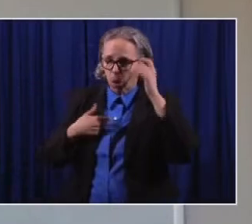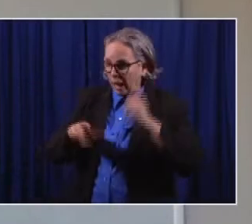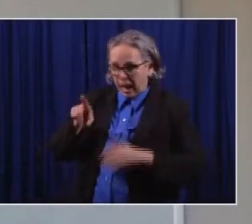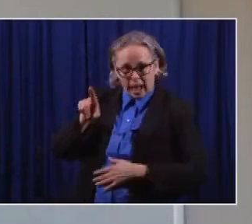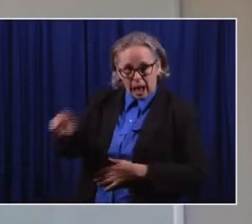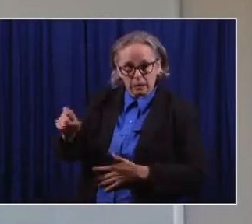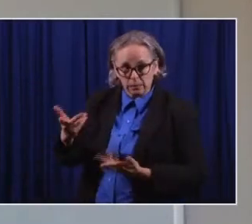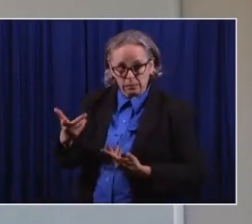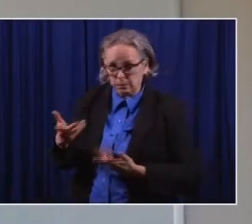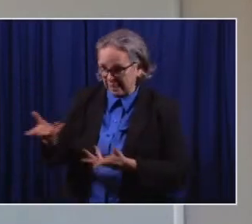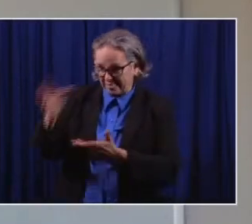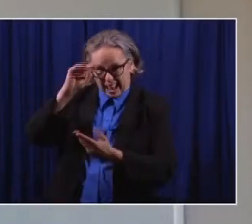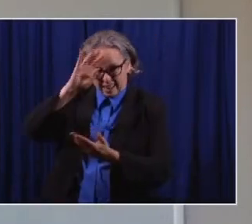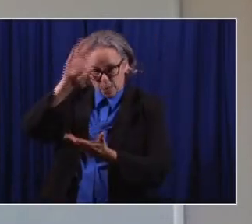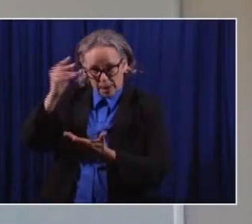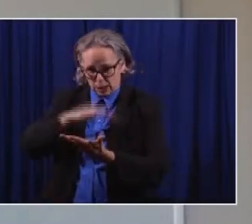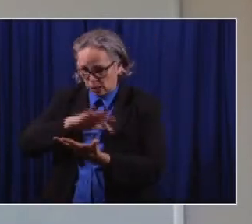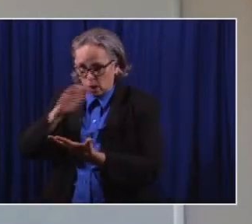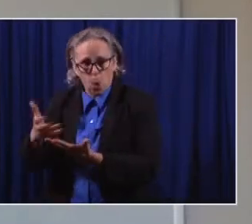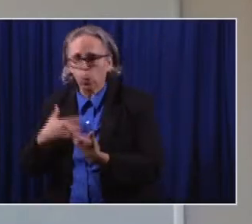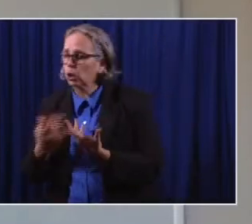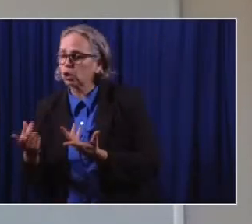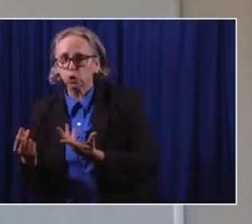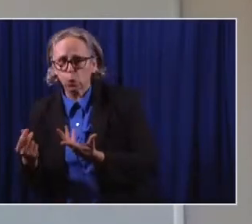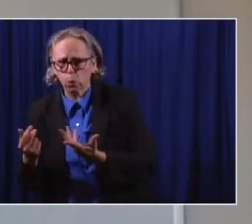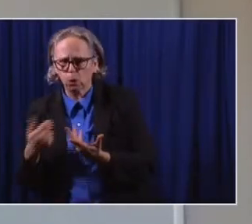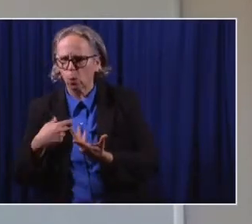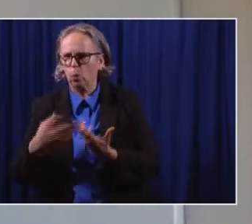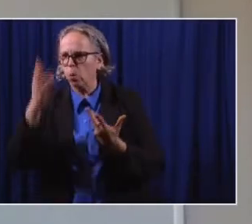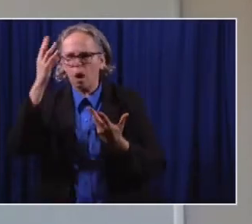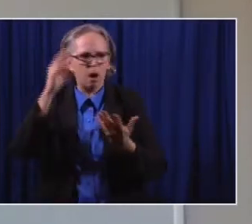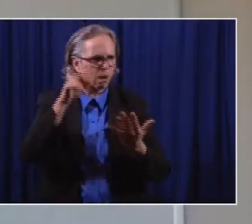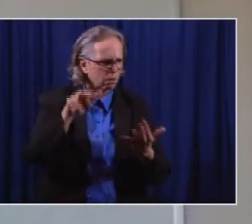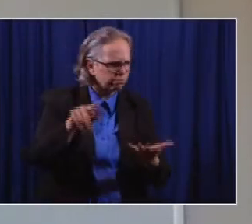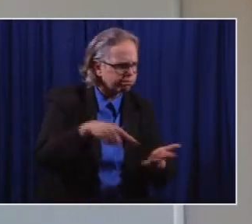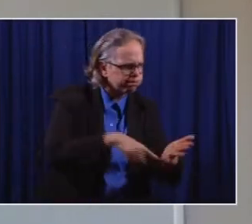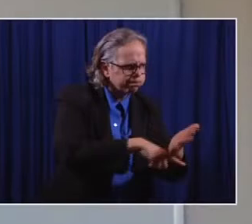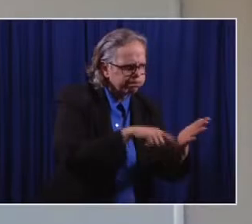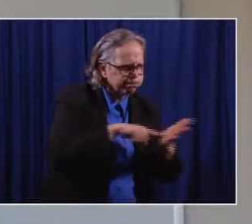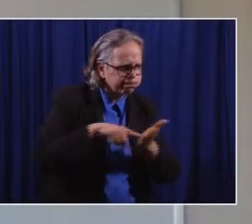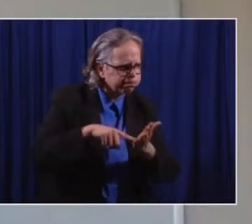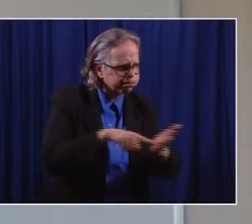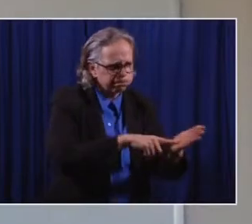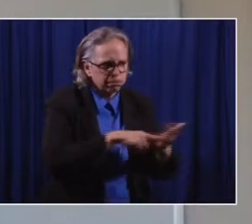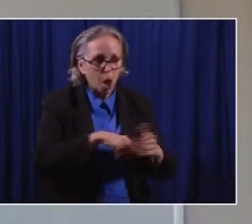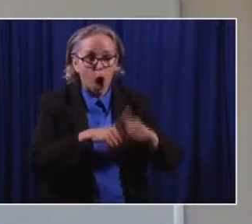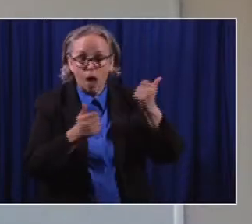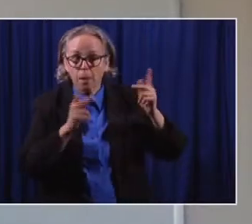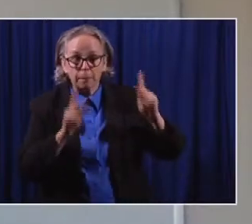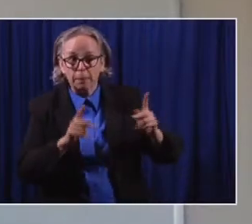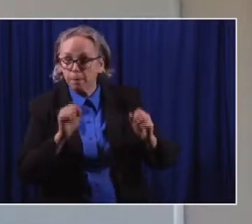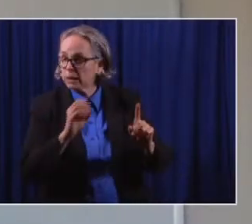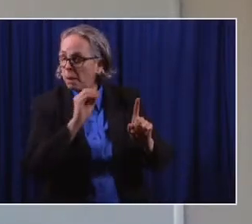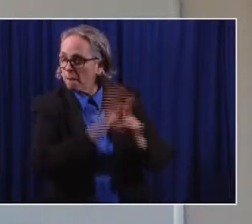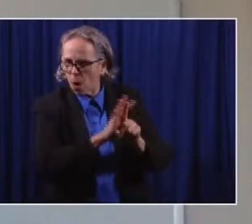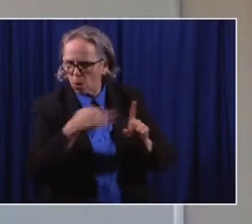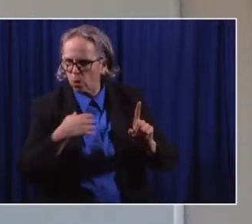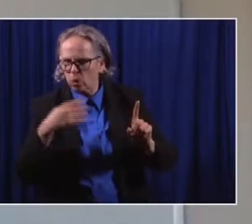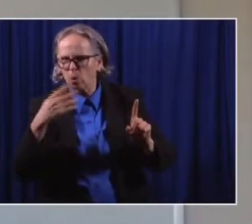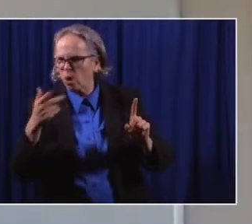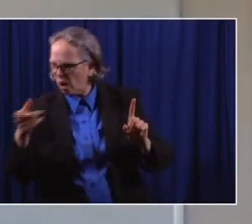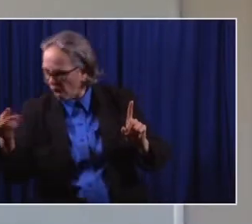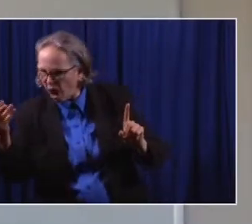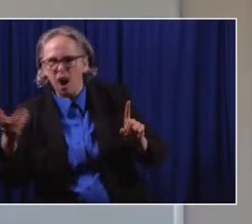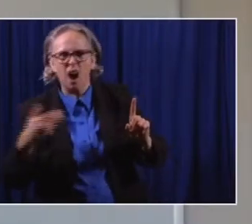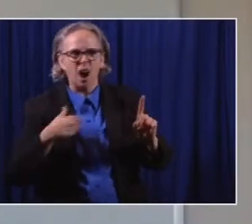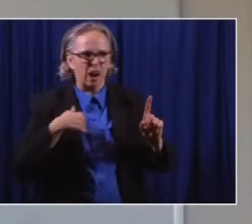we're going to do with that information. So those people that come up as exposures are actually forwarded down to a different team of ours. We